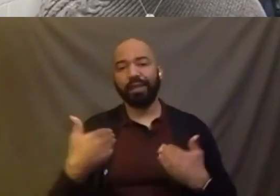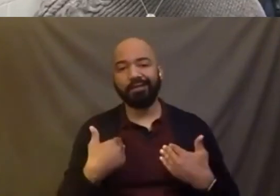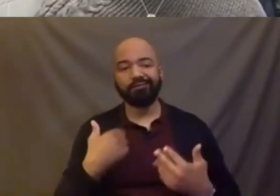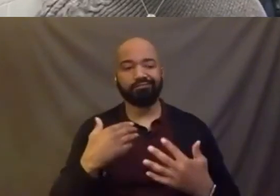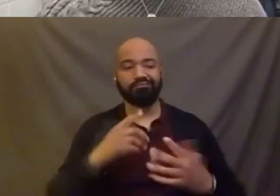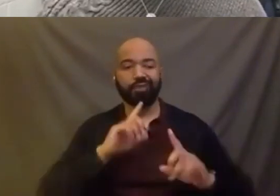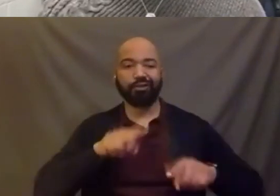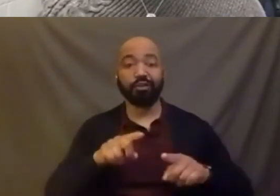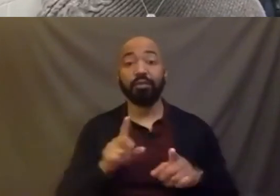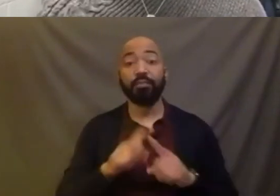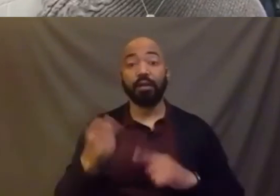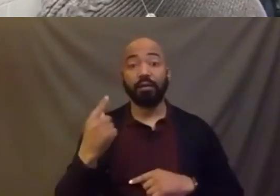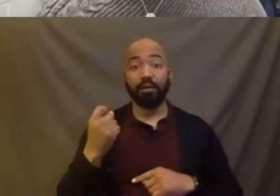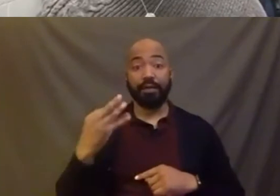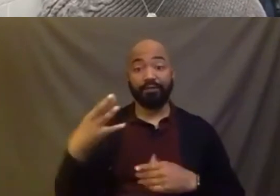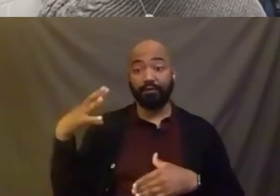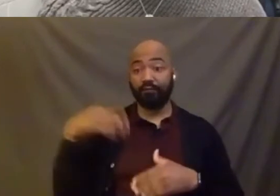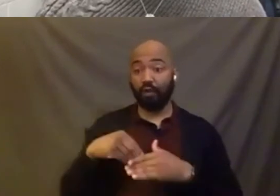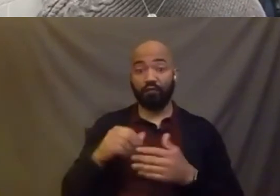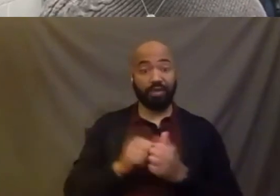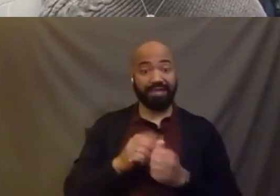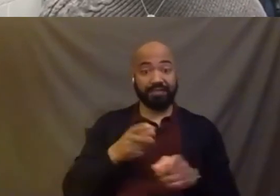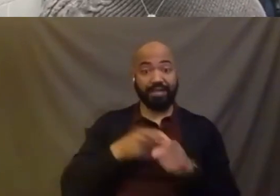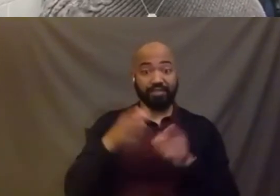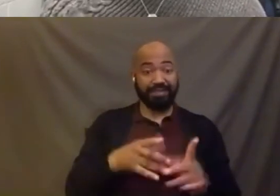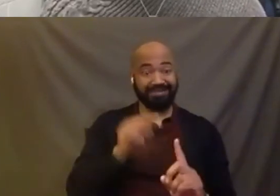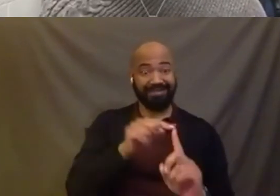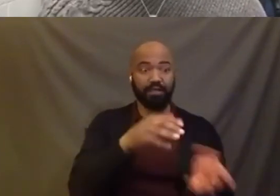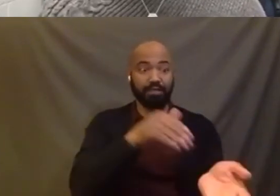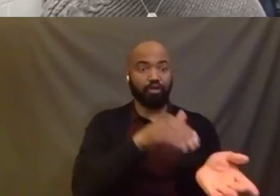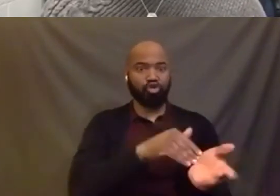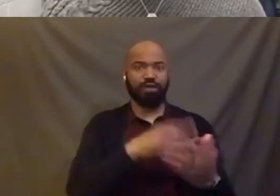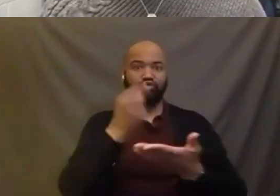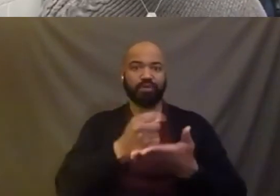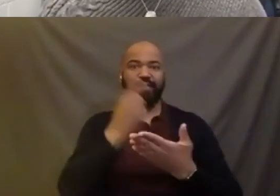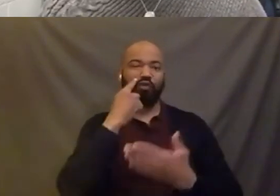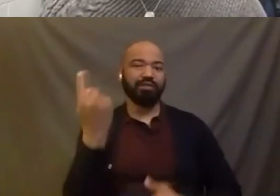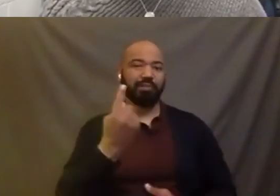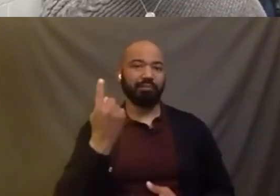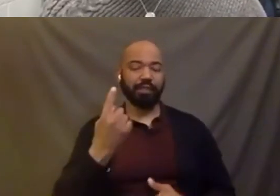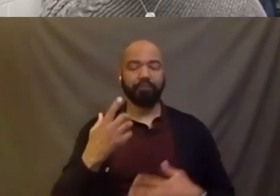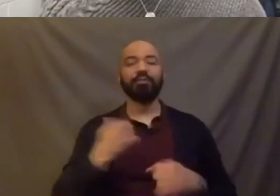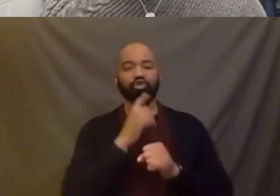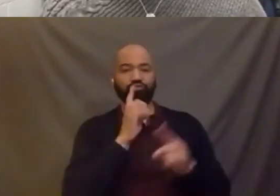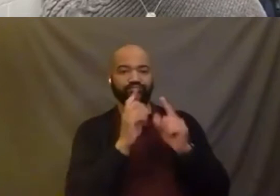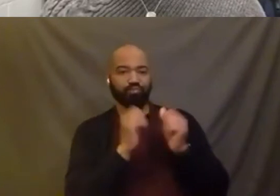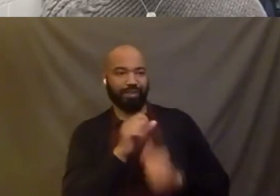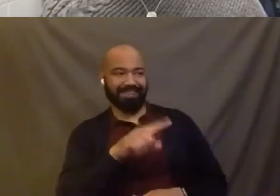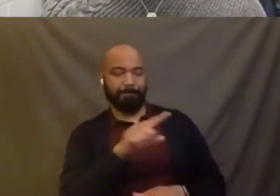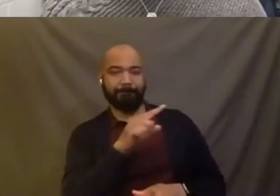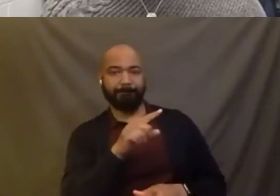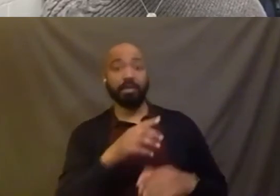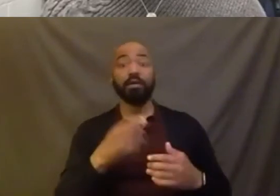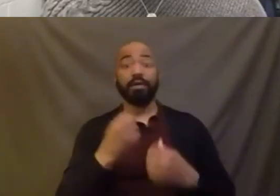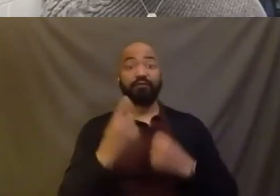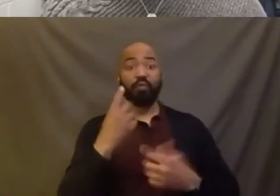especially if you're connected to a specialist who is treating you for something, have that conversation with them. I will say every one of us want to talk